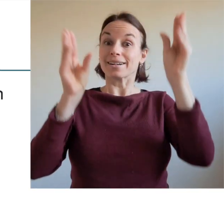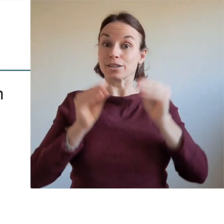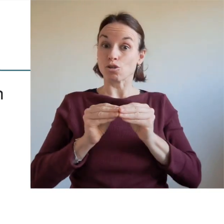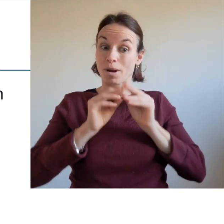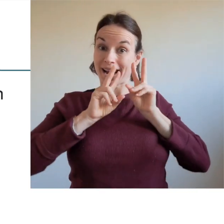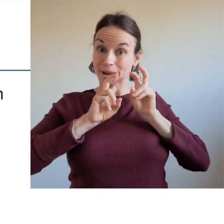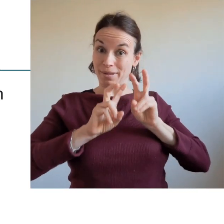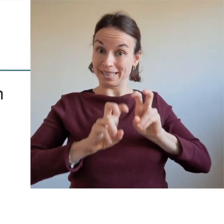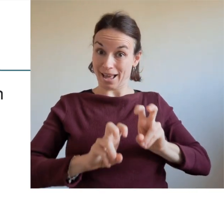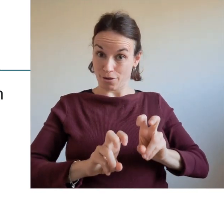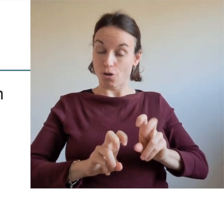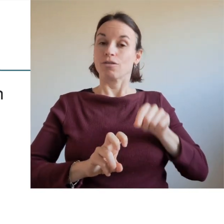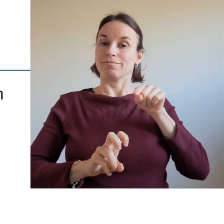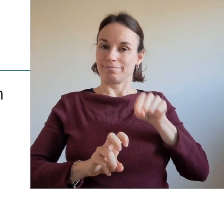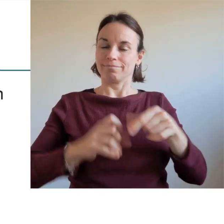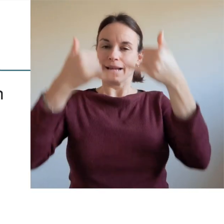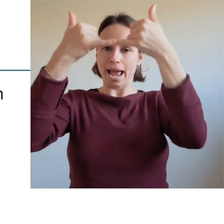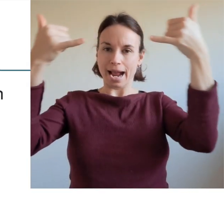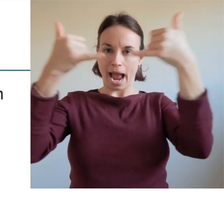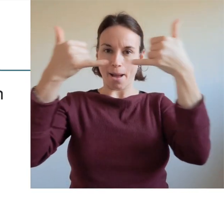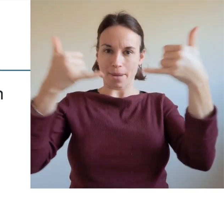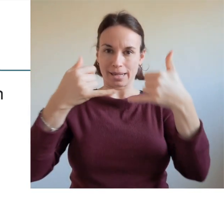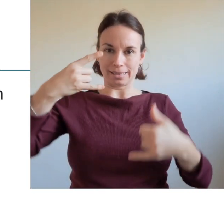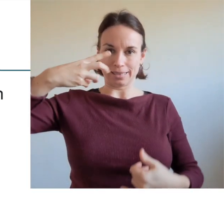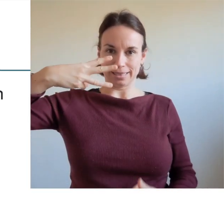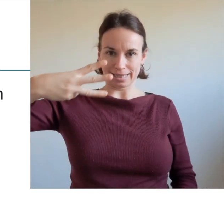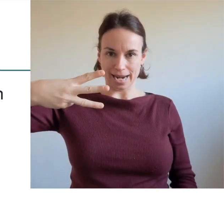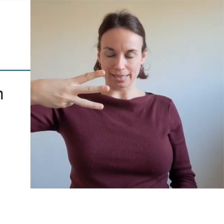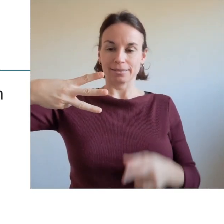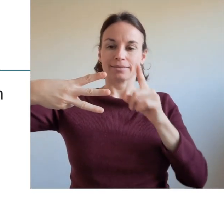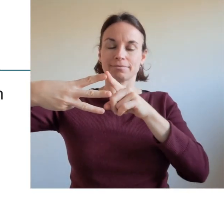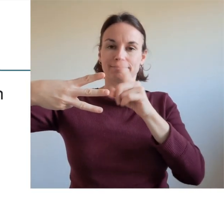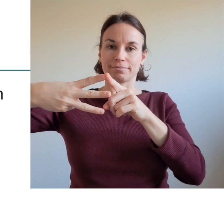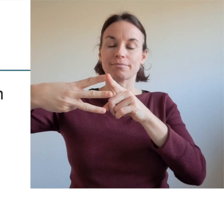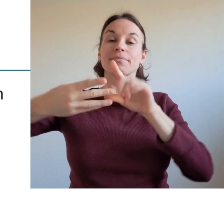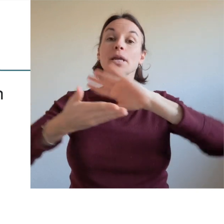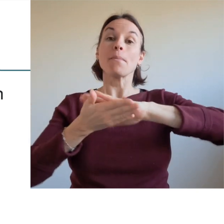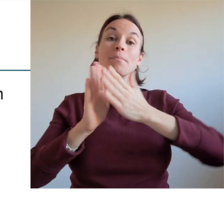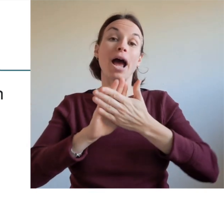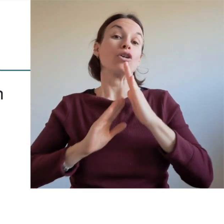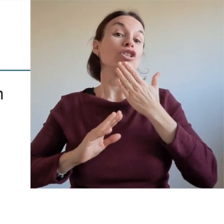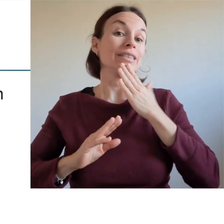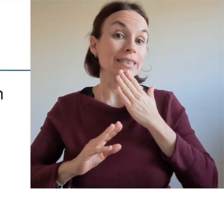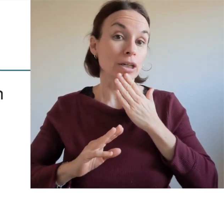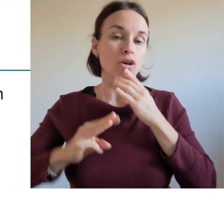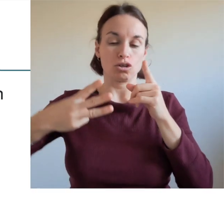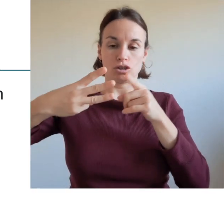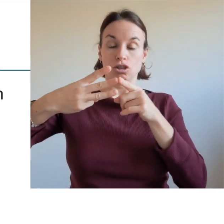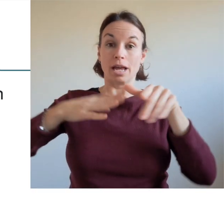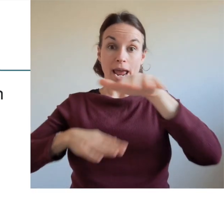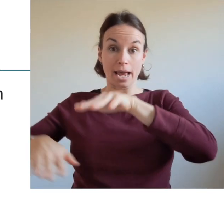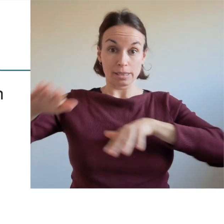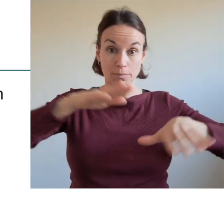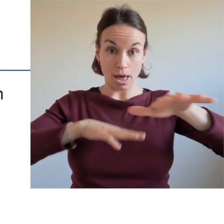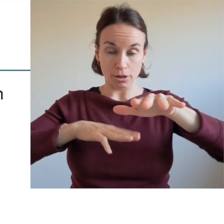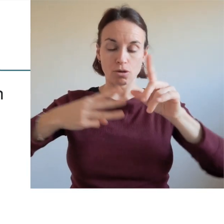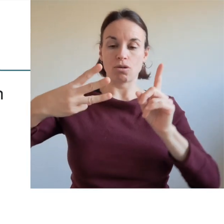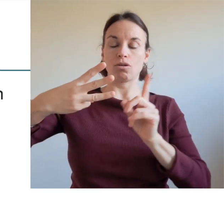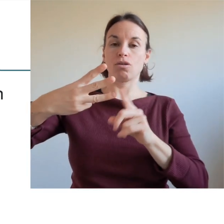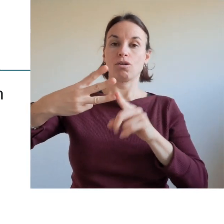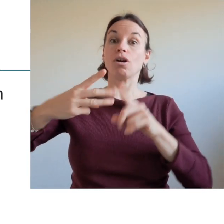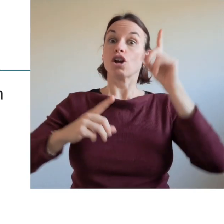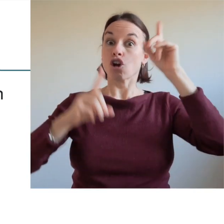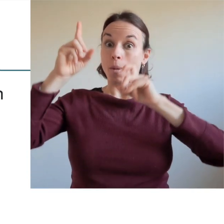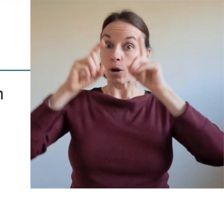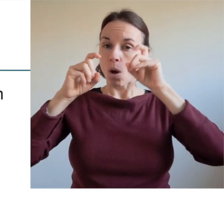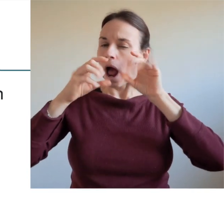So to sum up, we have observed that each component, manual, spatial, and non-manual, has a contribution